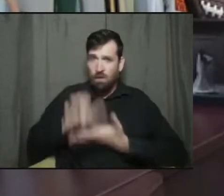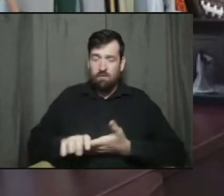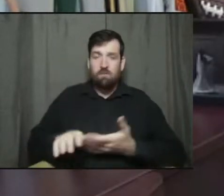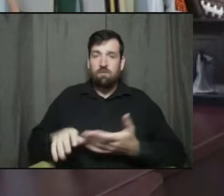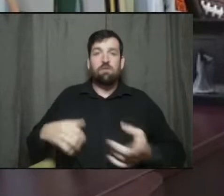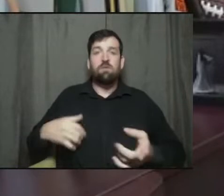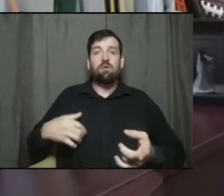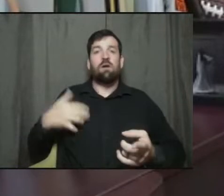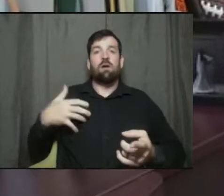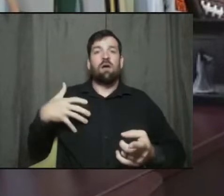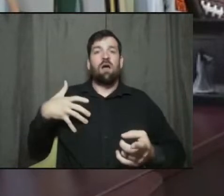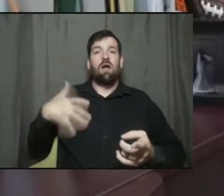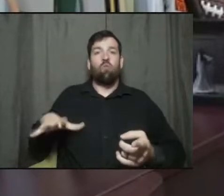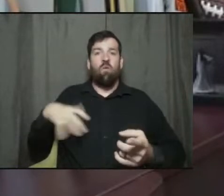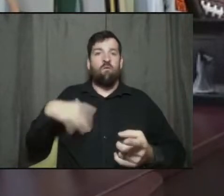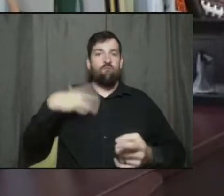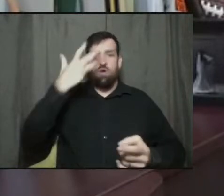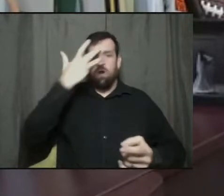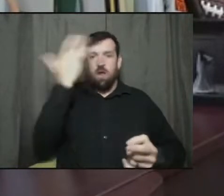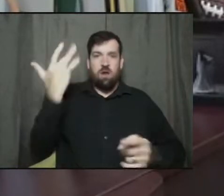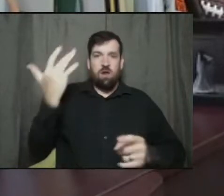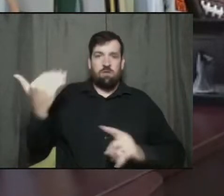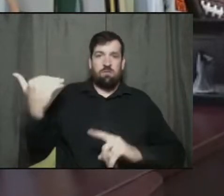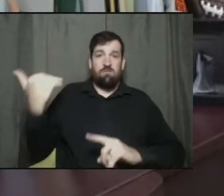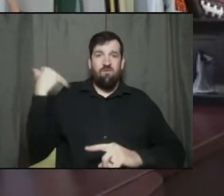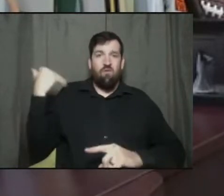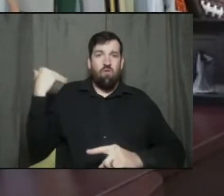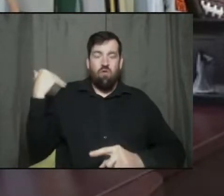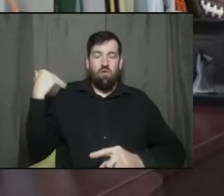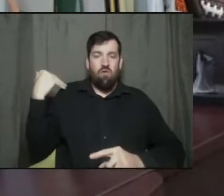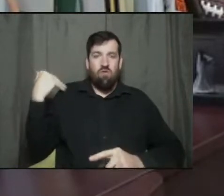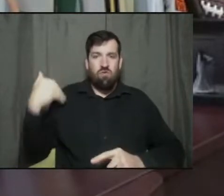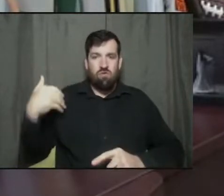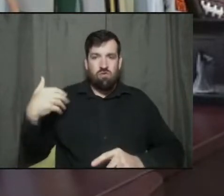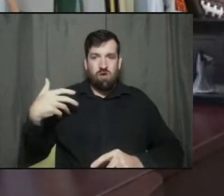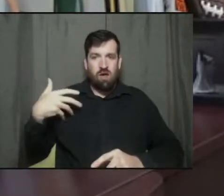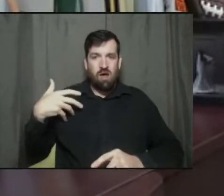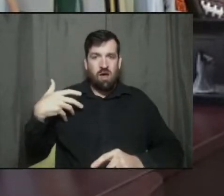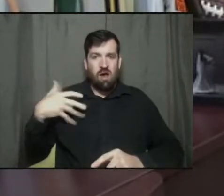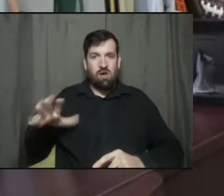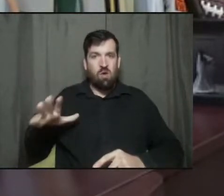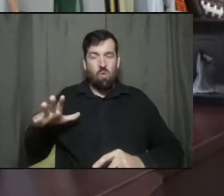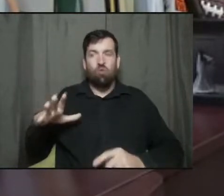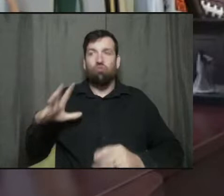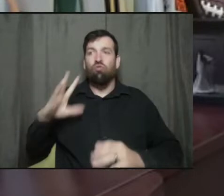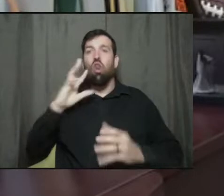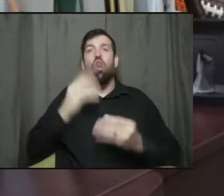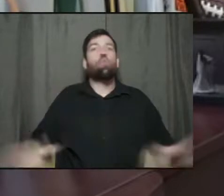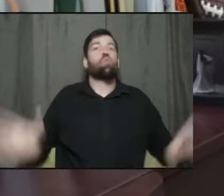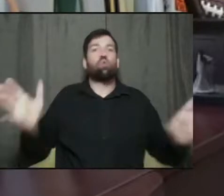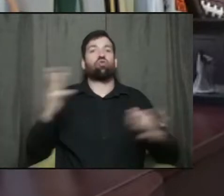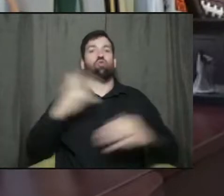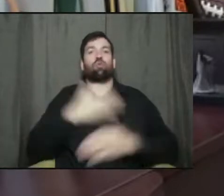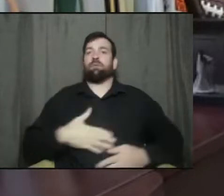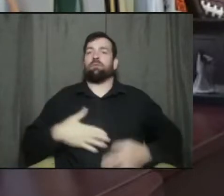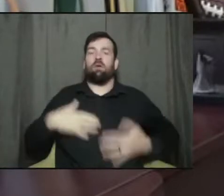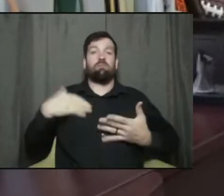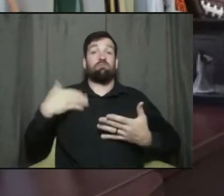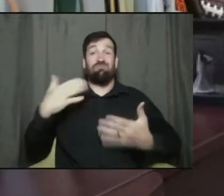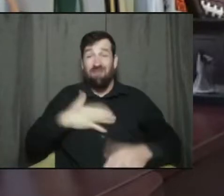what it was like before, because I don't ever want to stop appreciating how dramatically different life